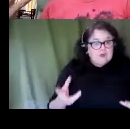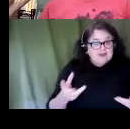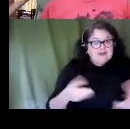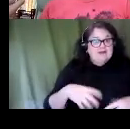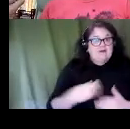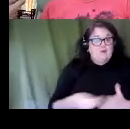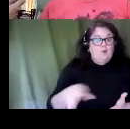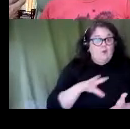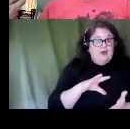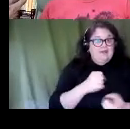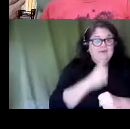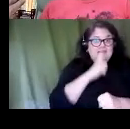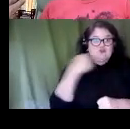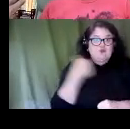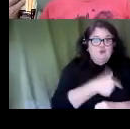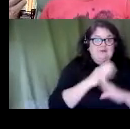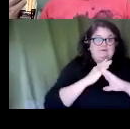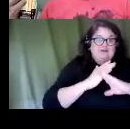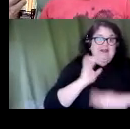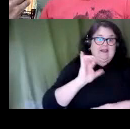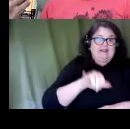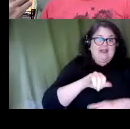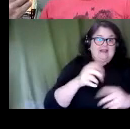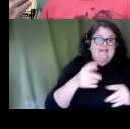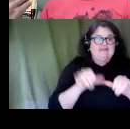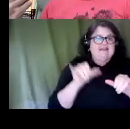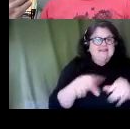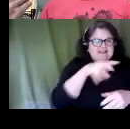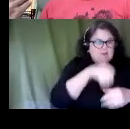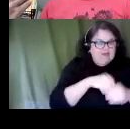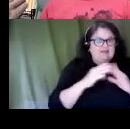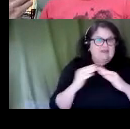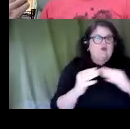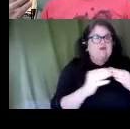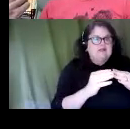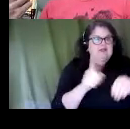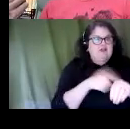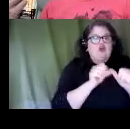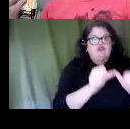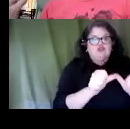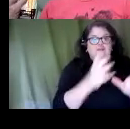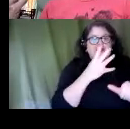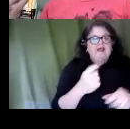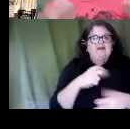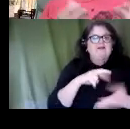sure it stays rooted in the community in the long term. And it means protecting, creating solid legal structures that protect these